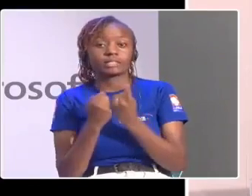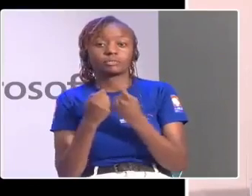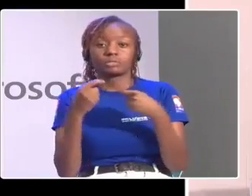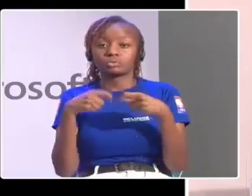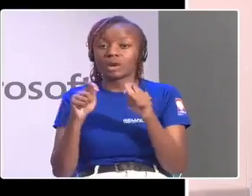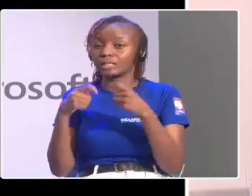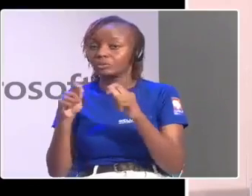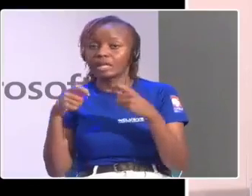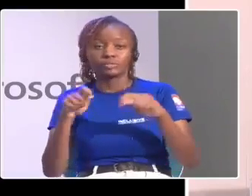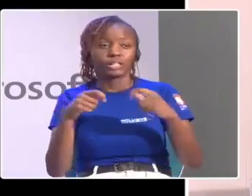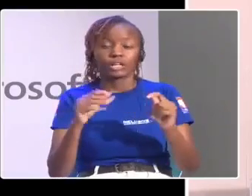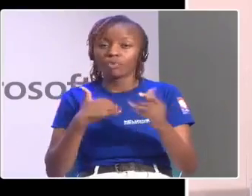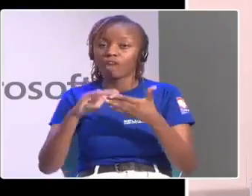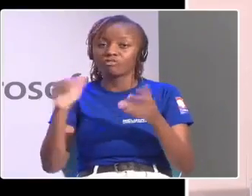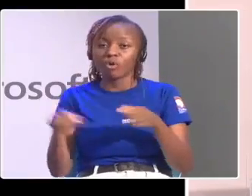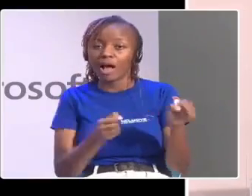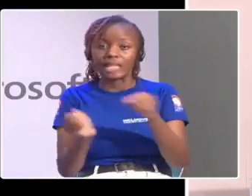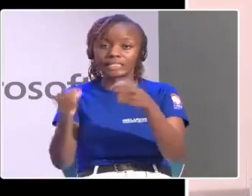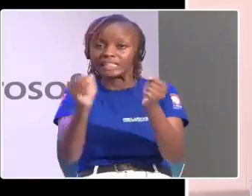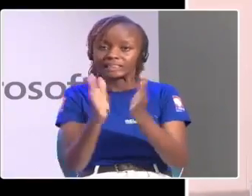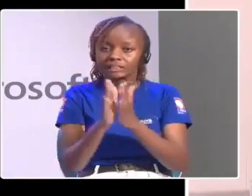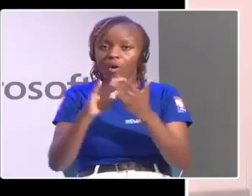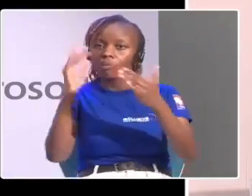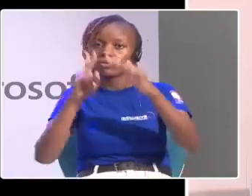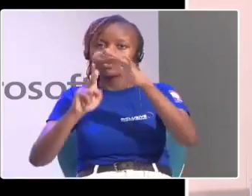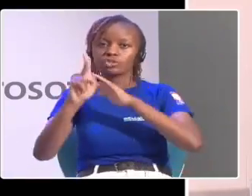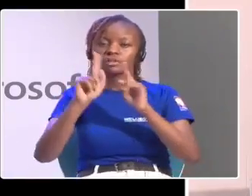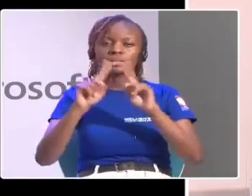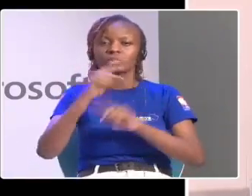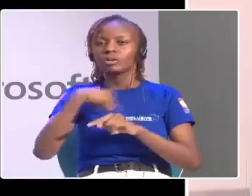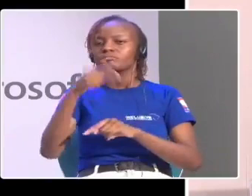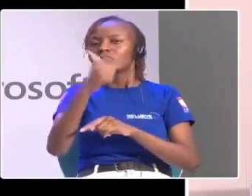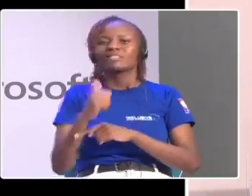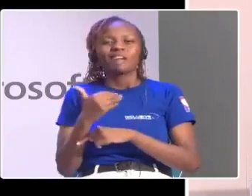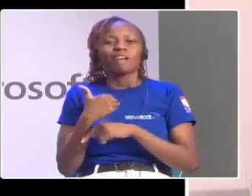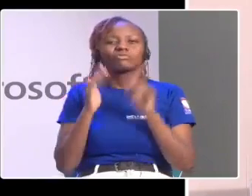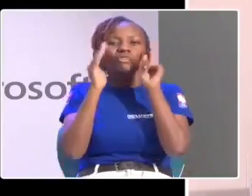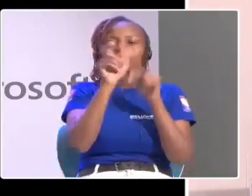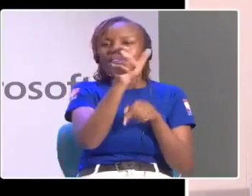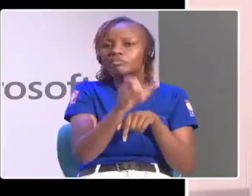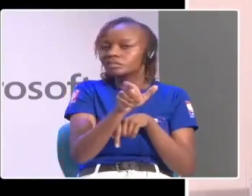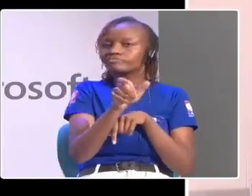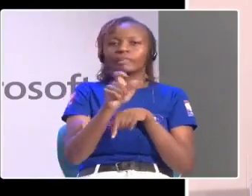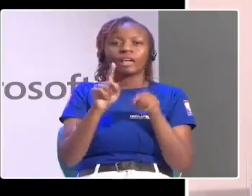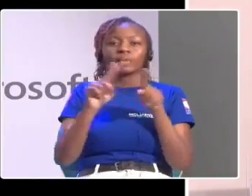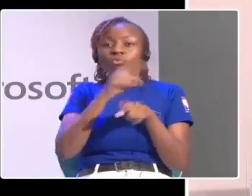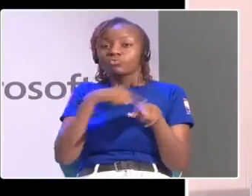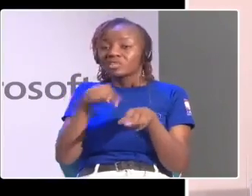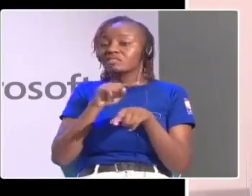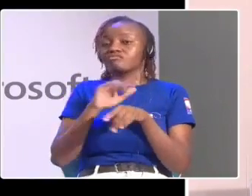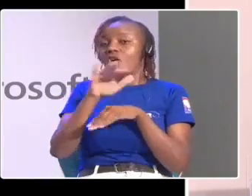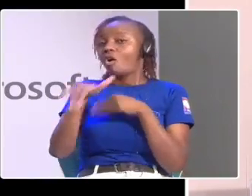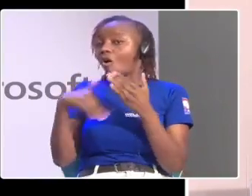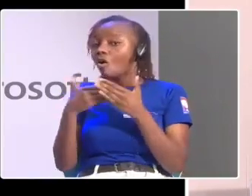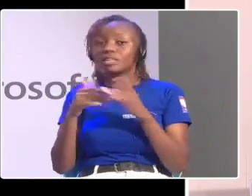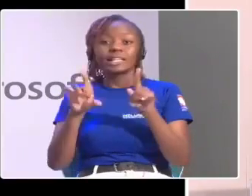more alignment and more strategy and more vision. Even though we don't all roll up to the same one person, we're all together on the same